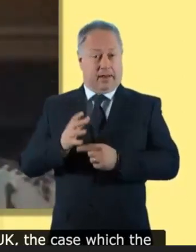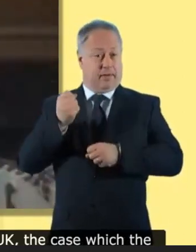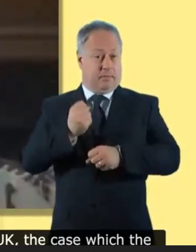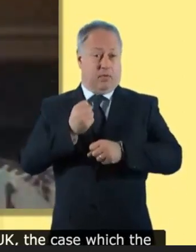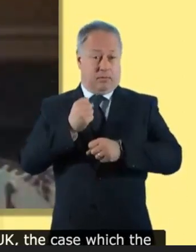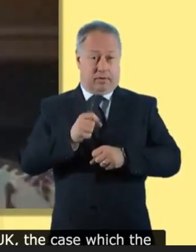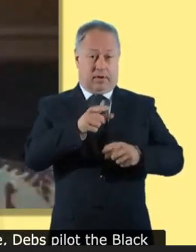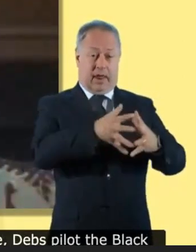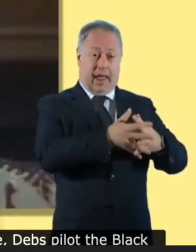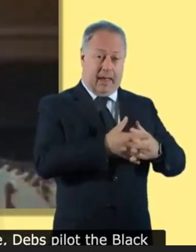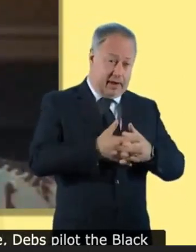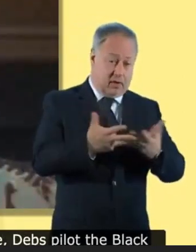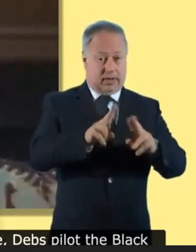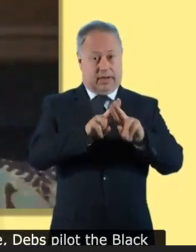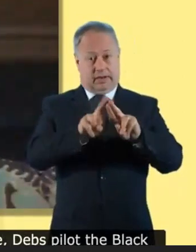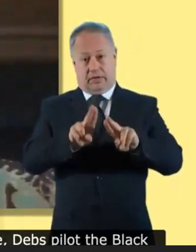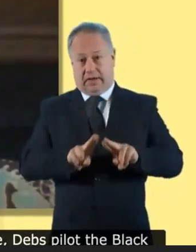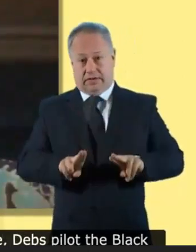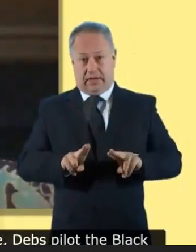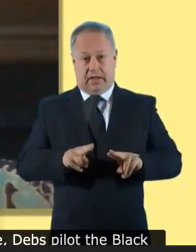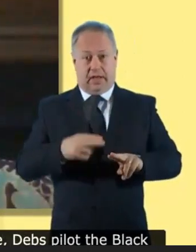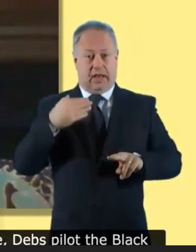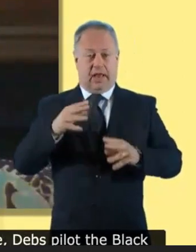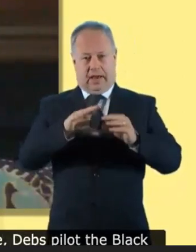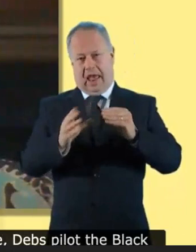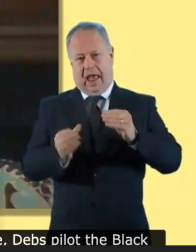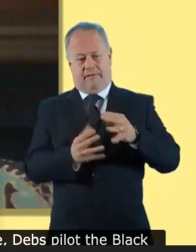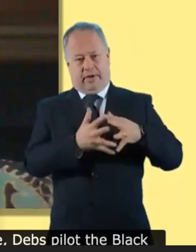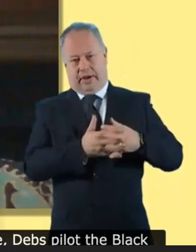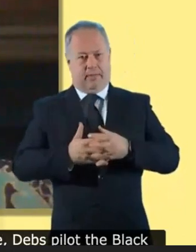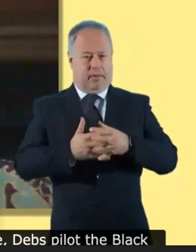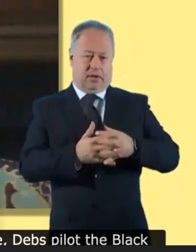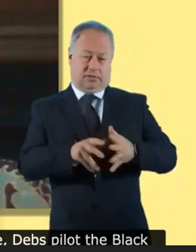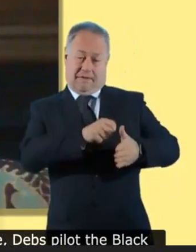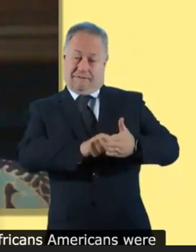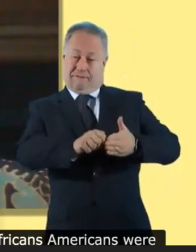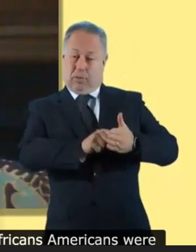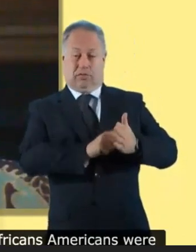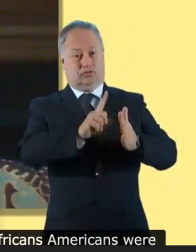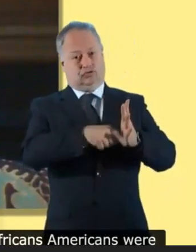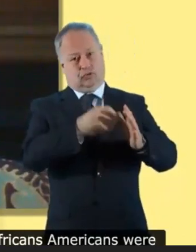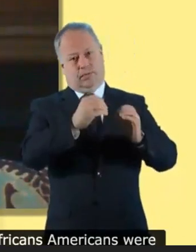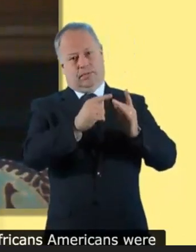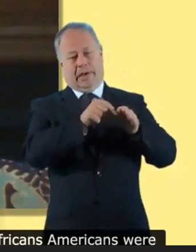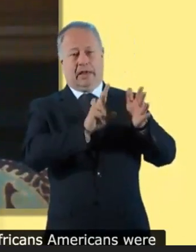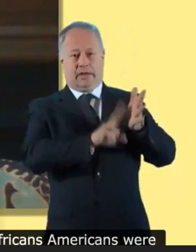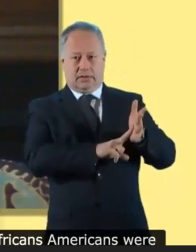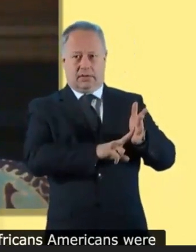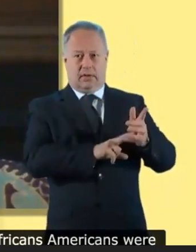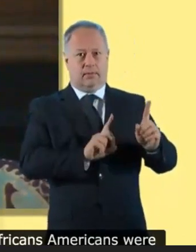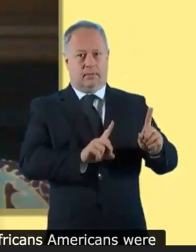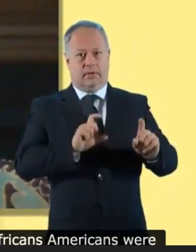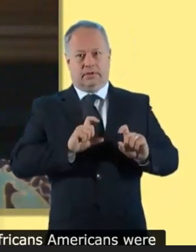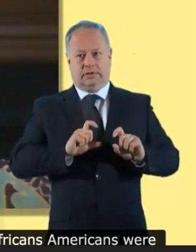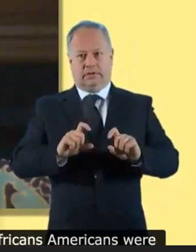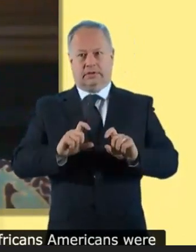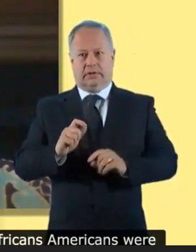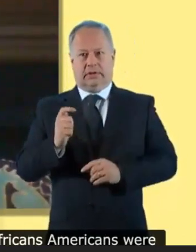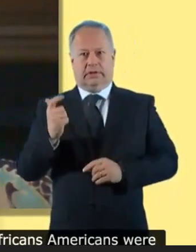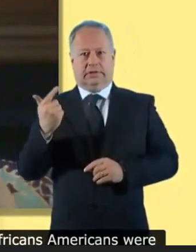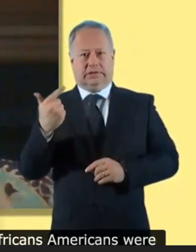brilliant way in which African Americans were mobilized to vote so that Biden won, we still had 70 million people voting for